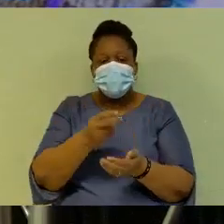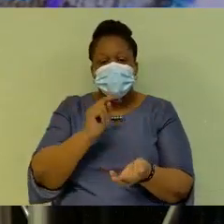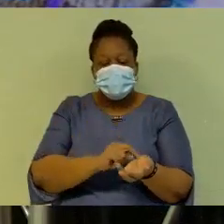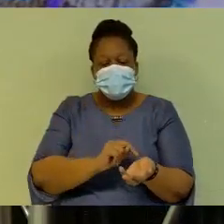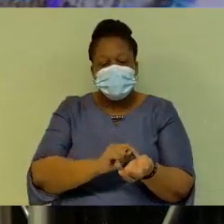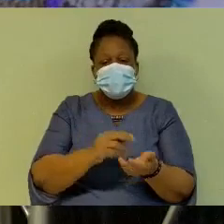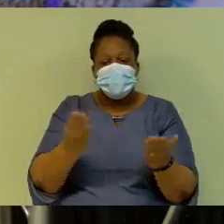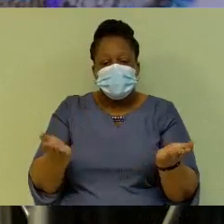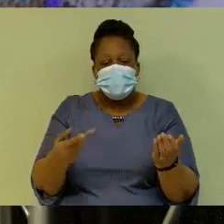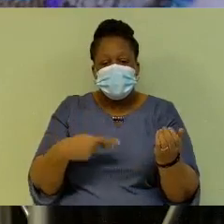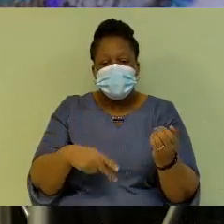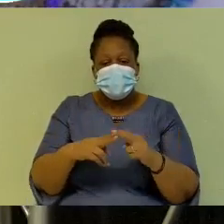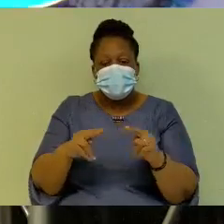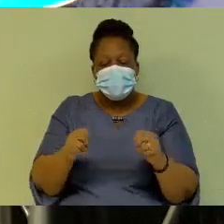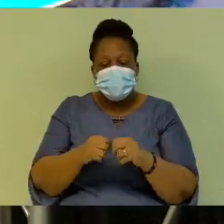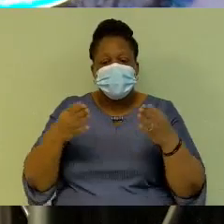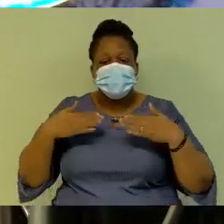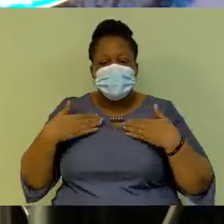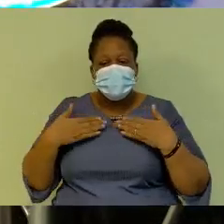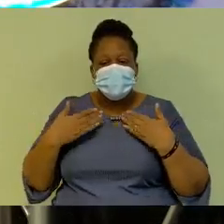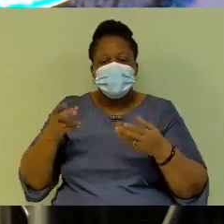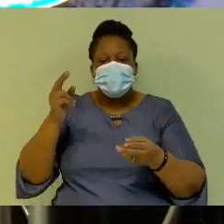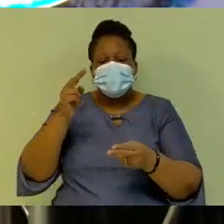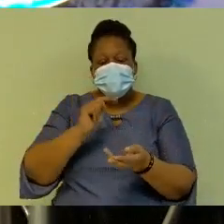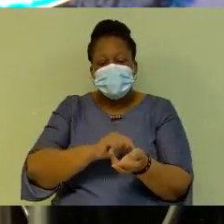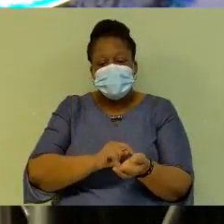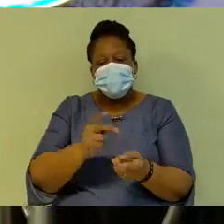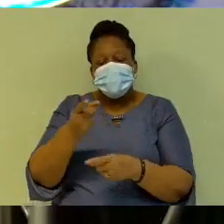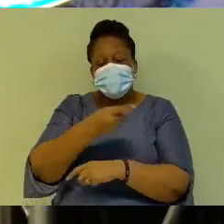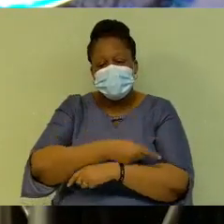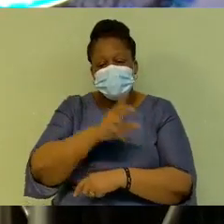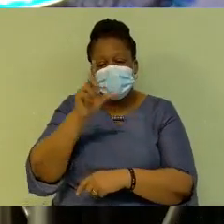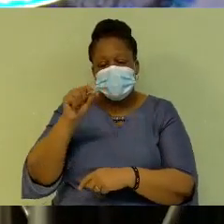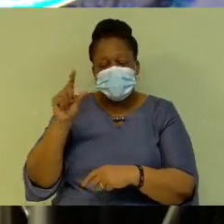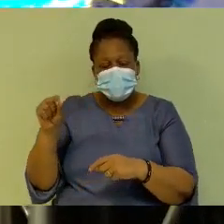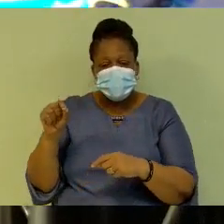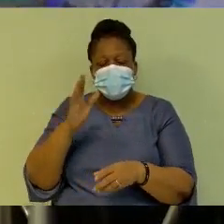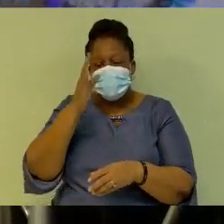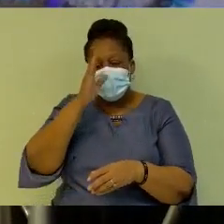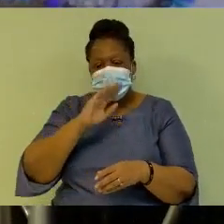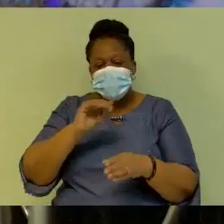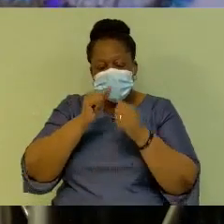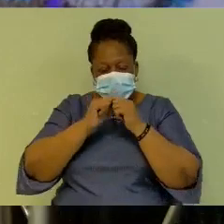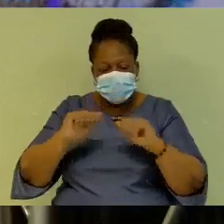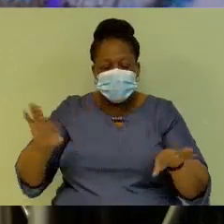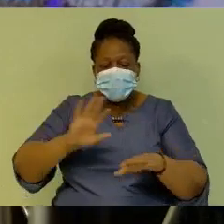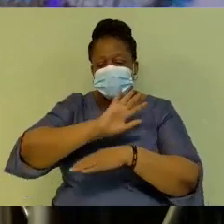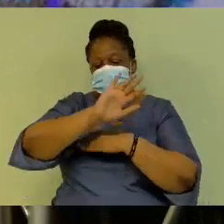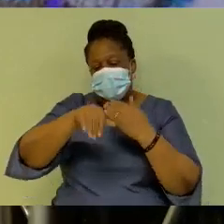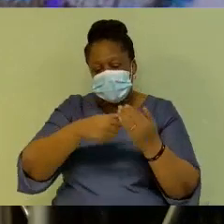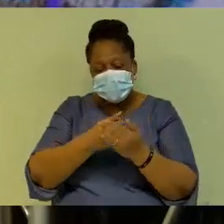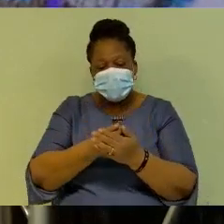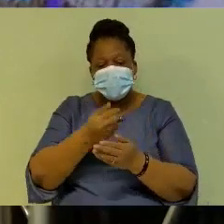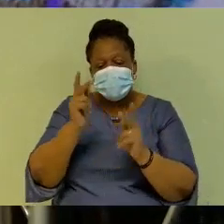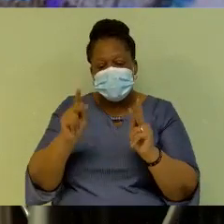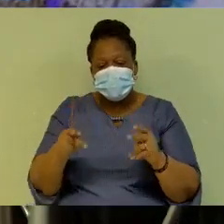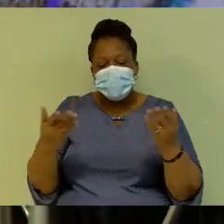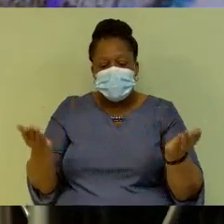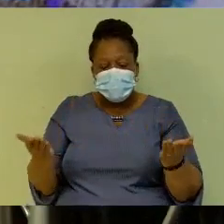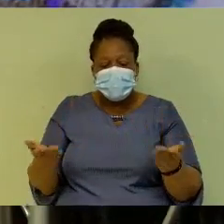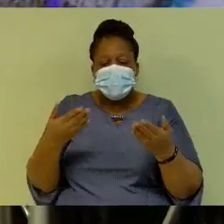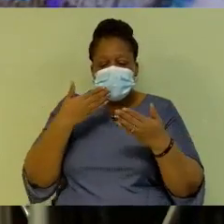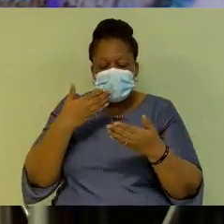International Nurses Day 2020. May God continue to bless the people of St. Kitts and Nevis with his unmerited favors of good